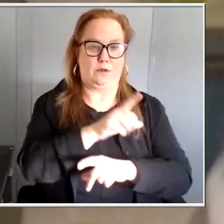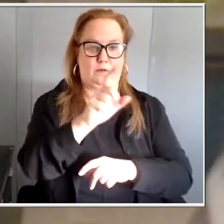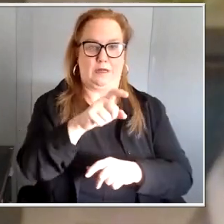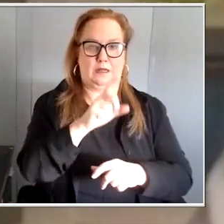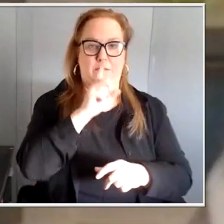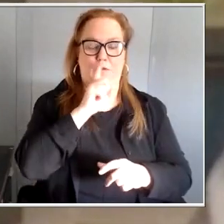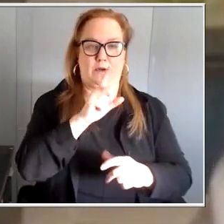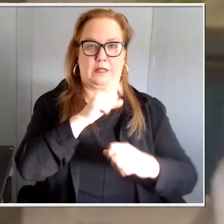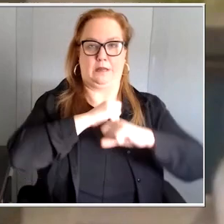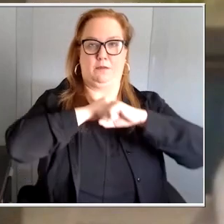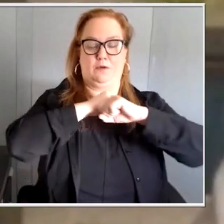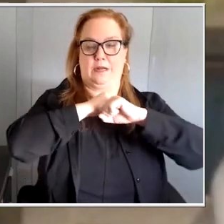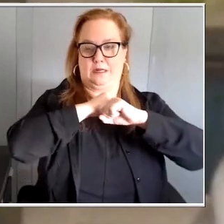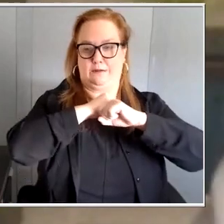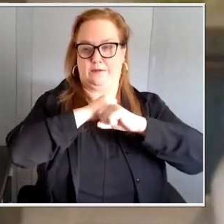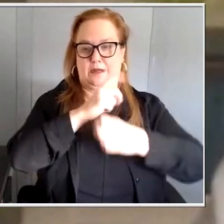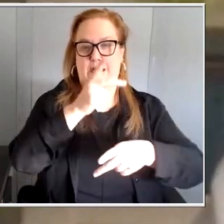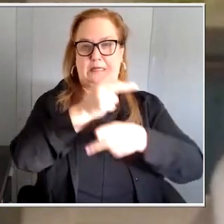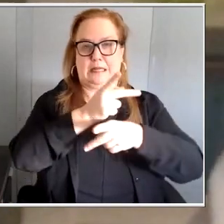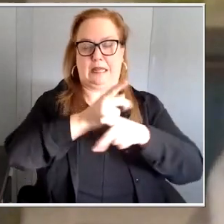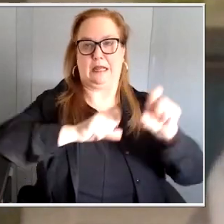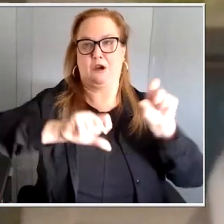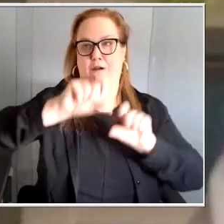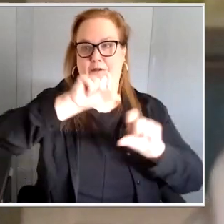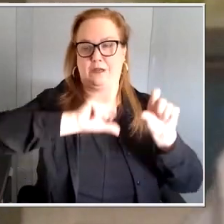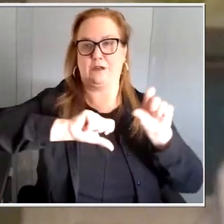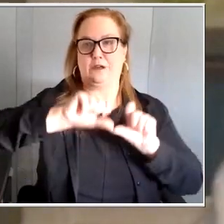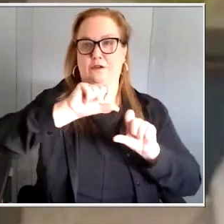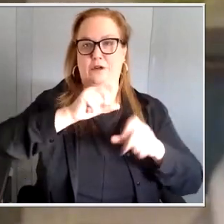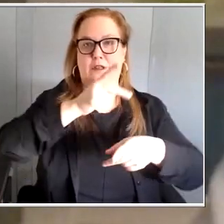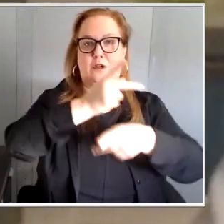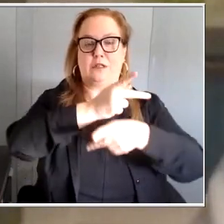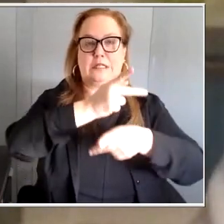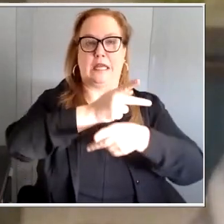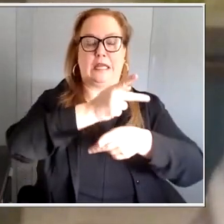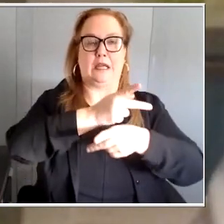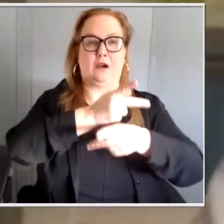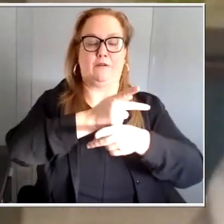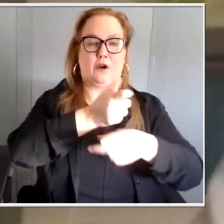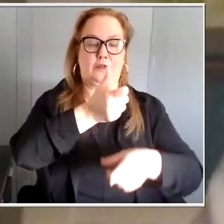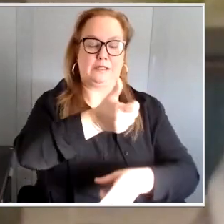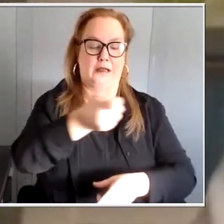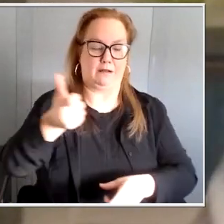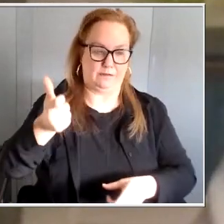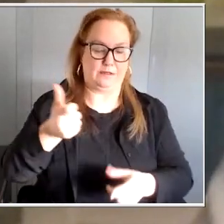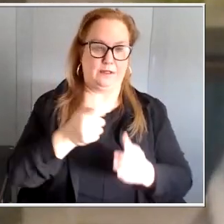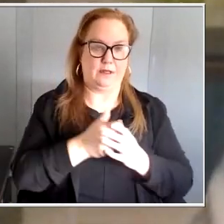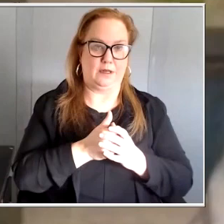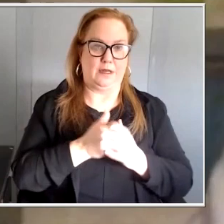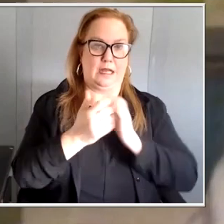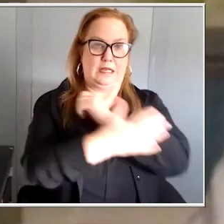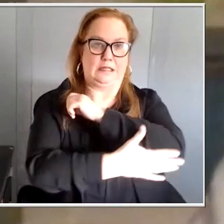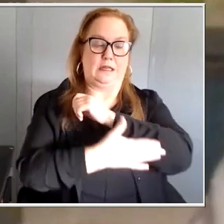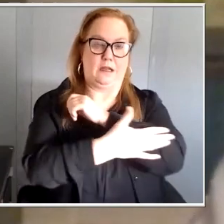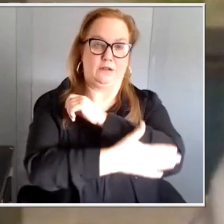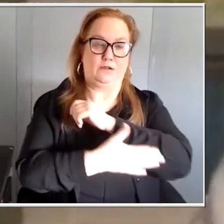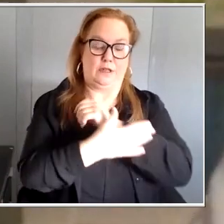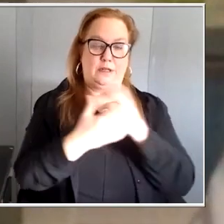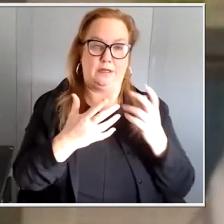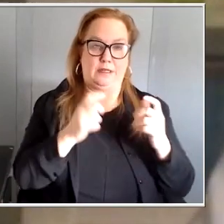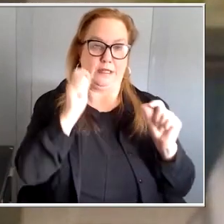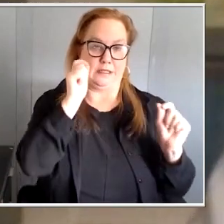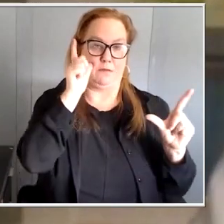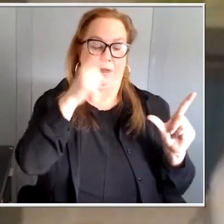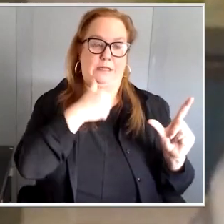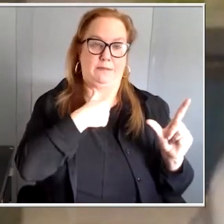really protective of taking care of each other, taking care of ourselves as a country. And that very surprised